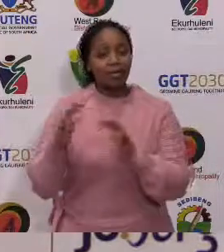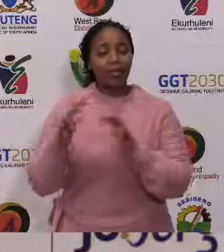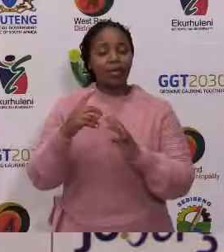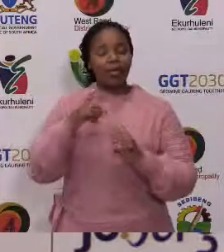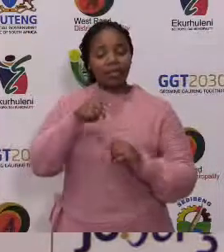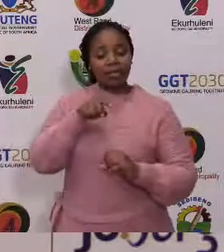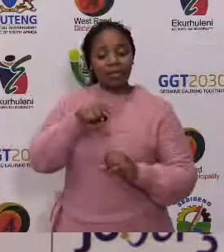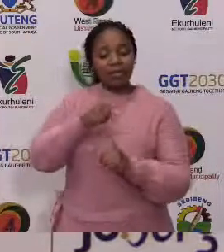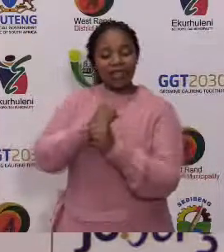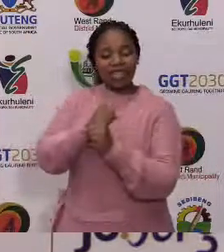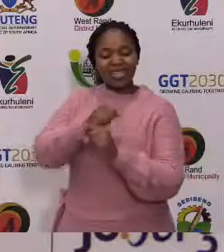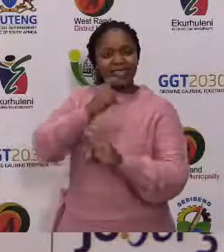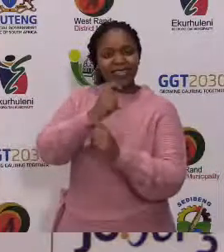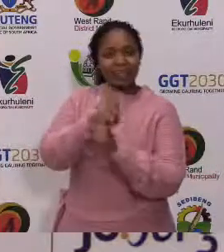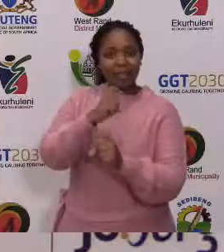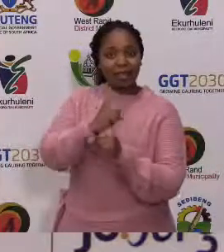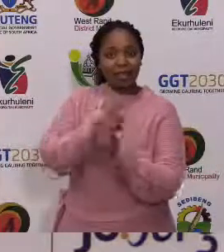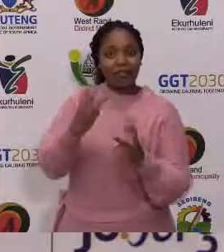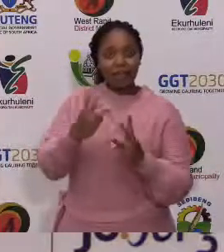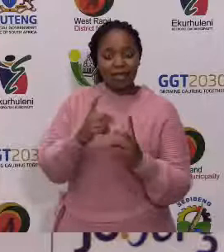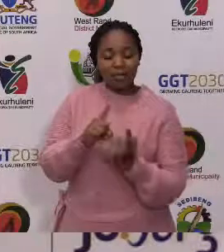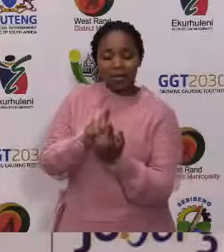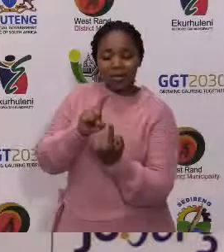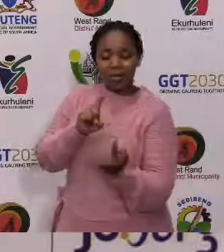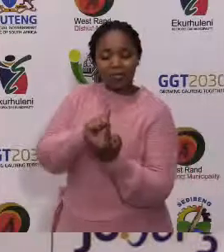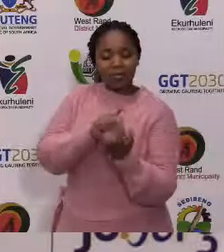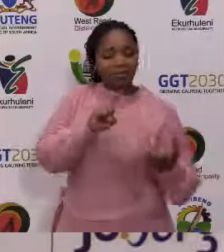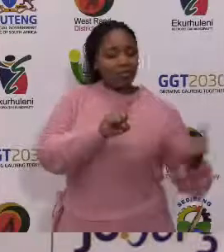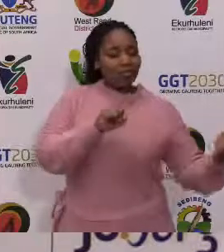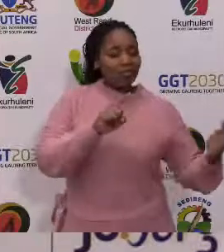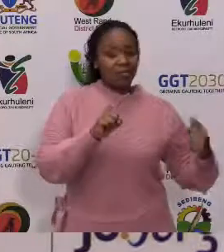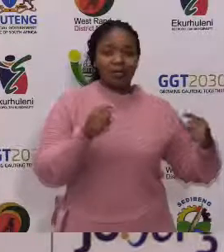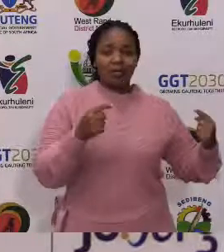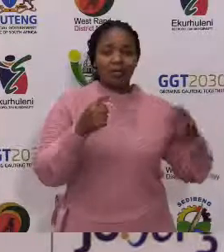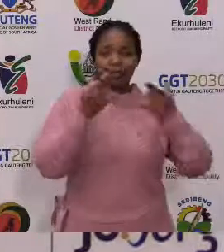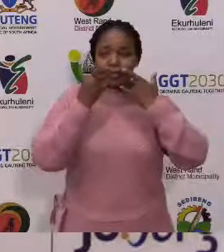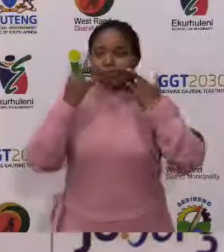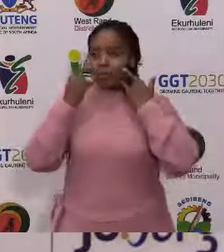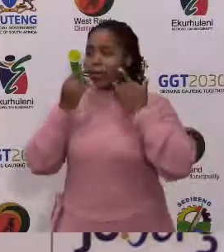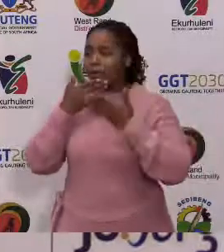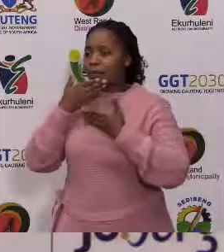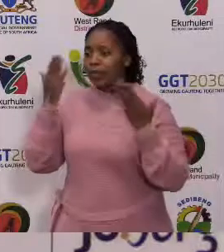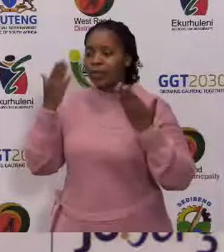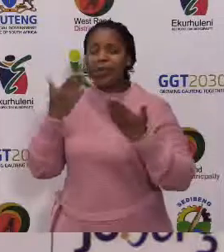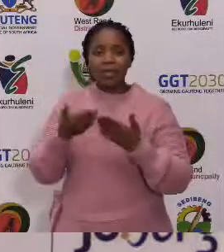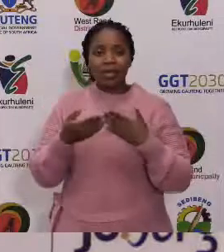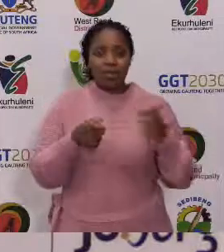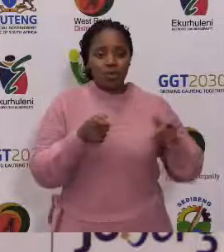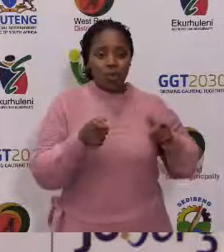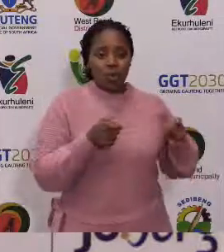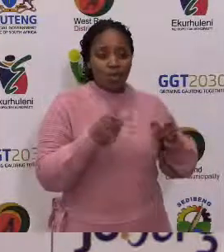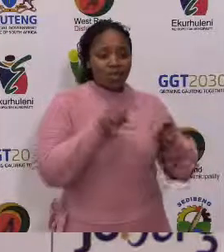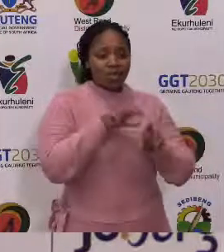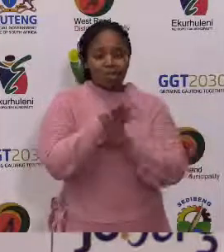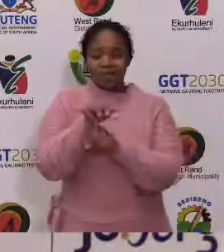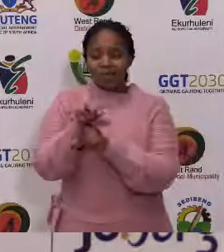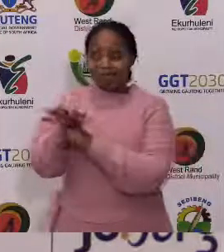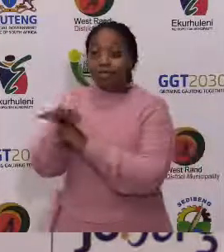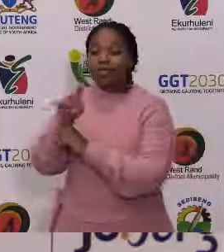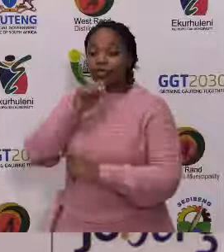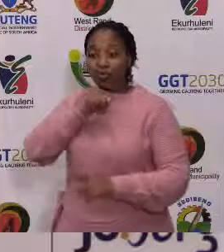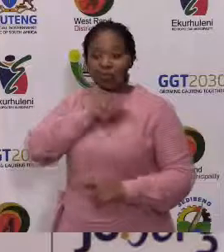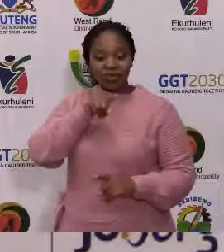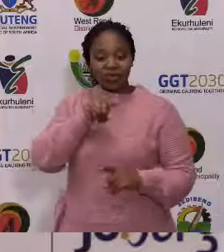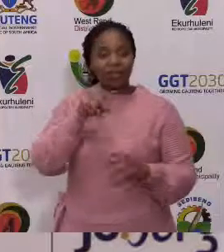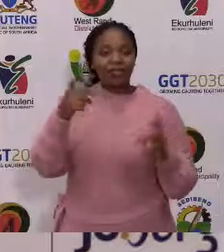difficult to cope with the infections. And that is a function, firstly,